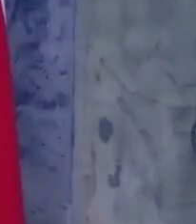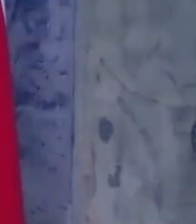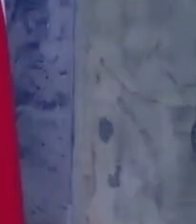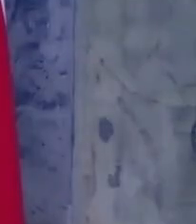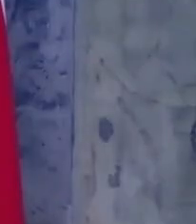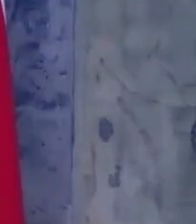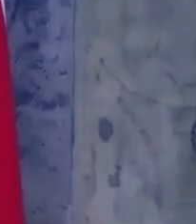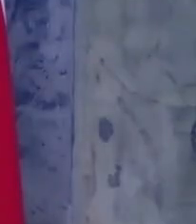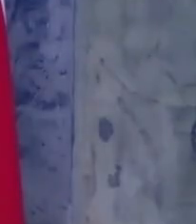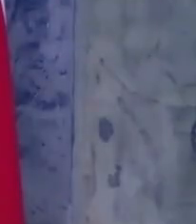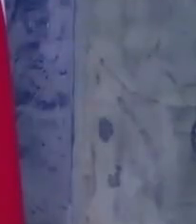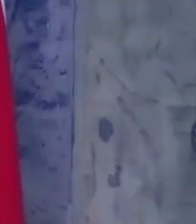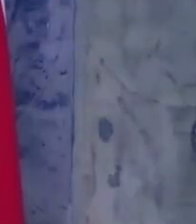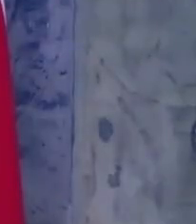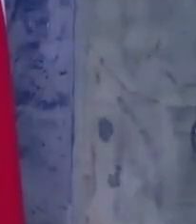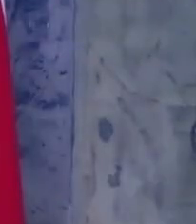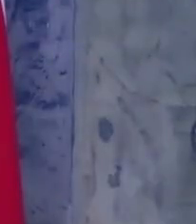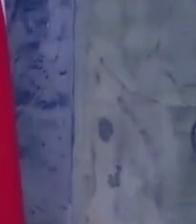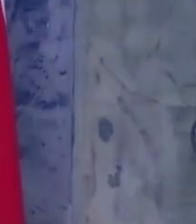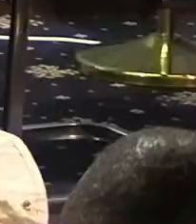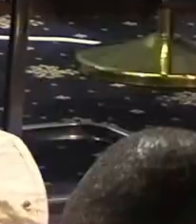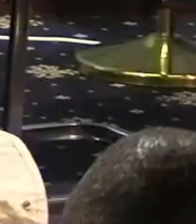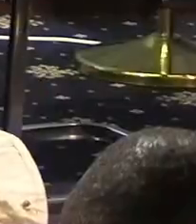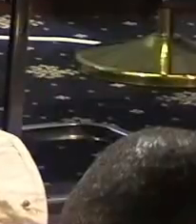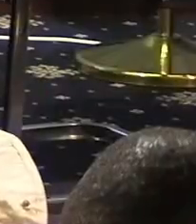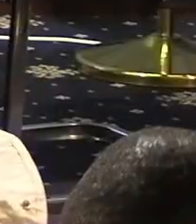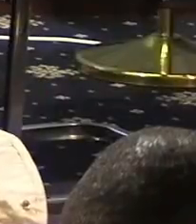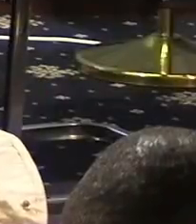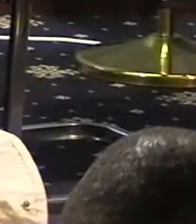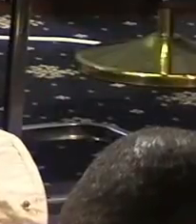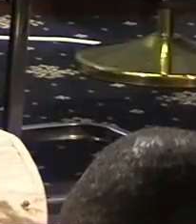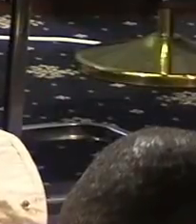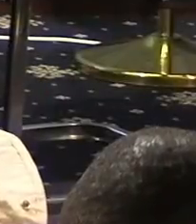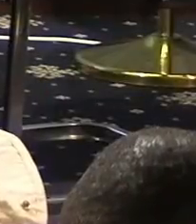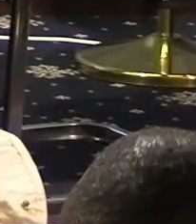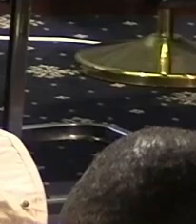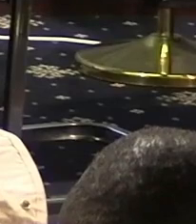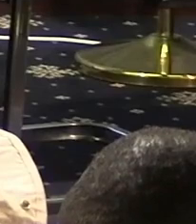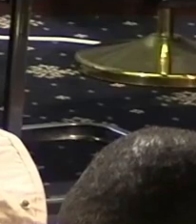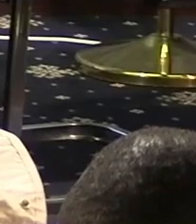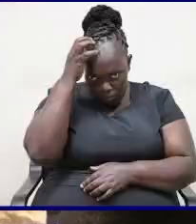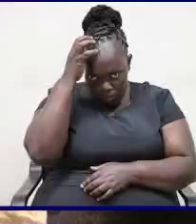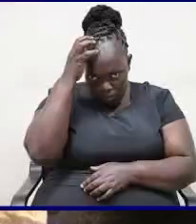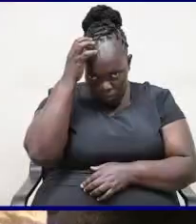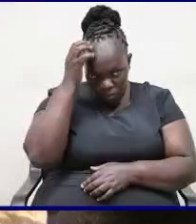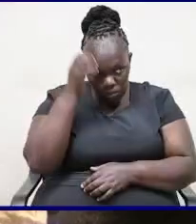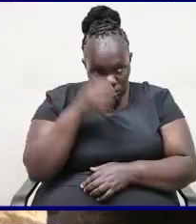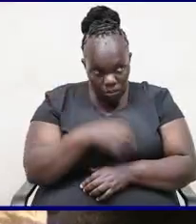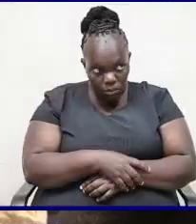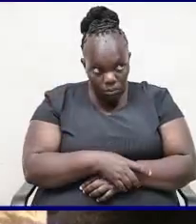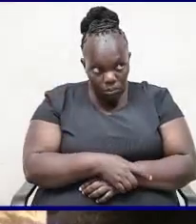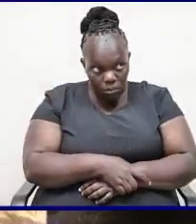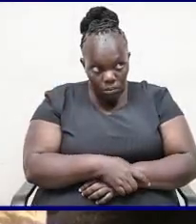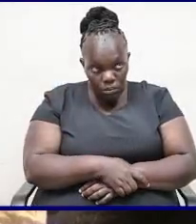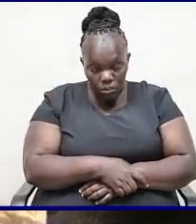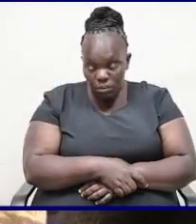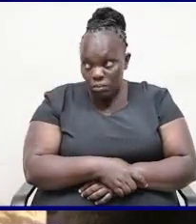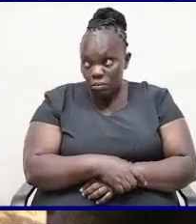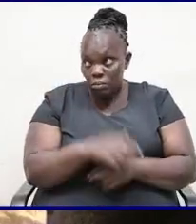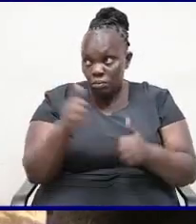Dono. Of course, I can speak Dono. Oh, really? Yes. Do you understand it? Not a little bit. You know the general.